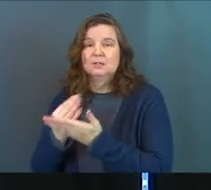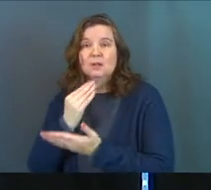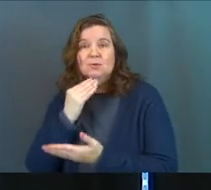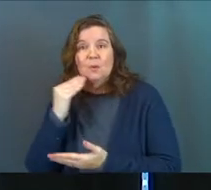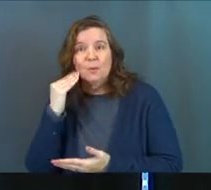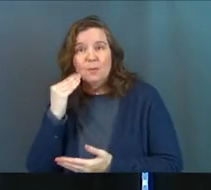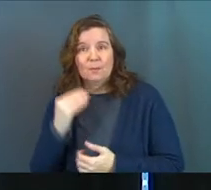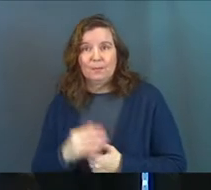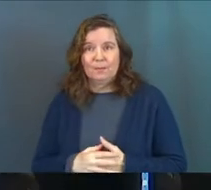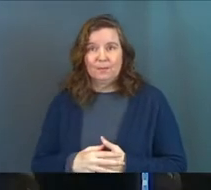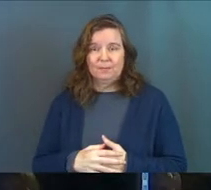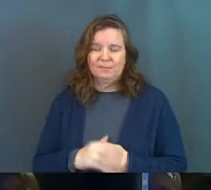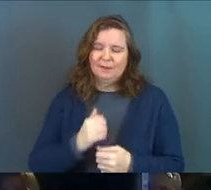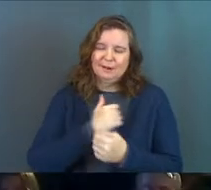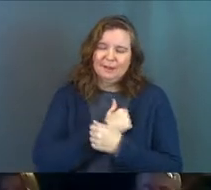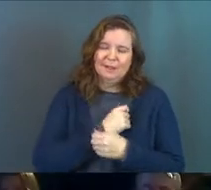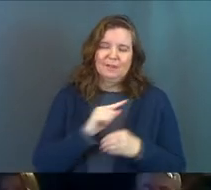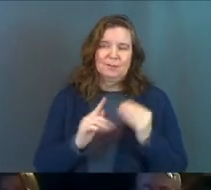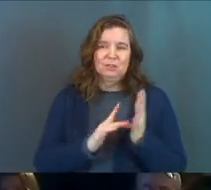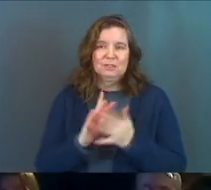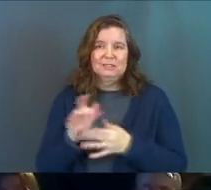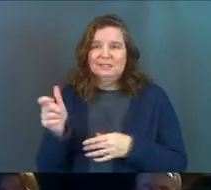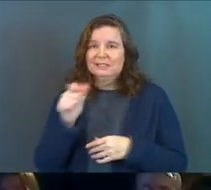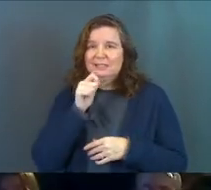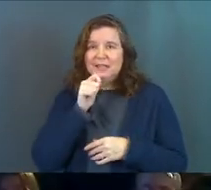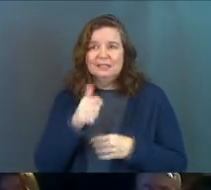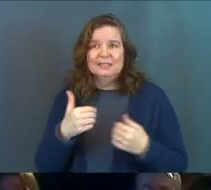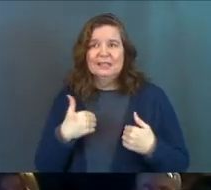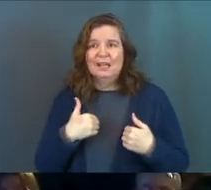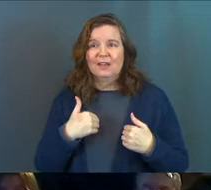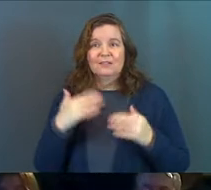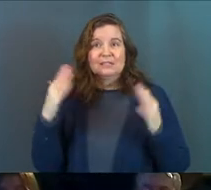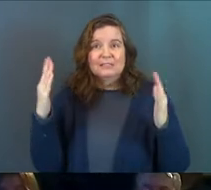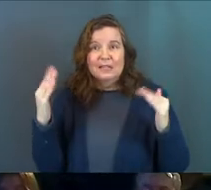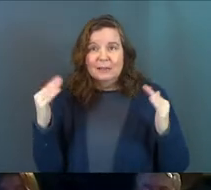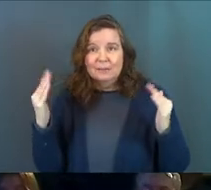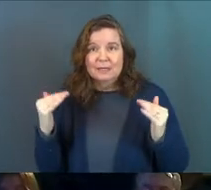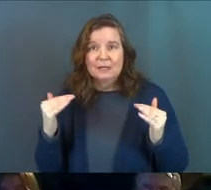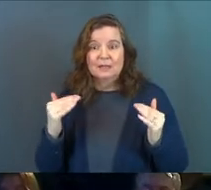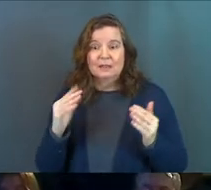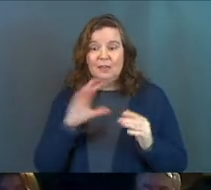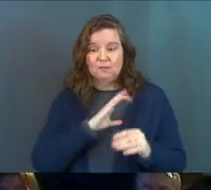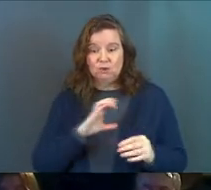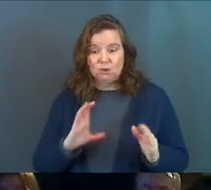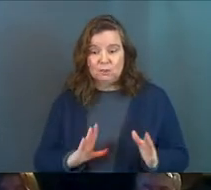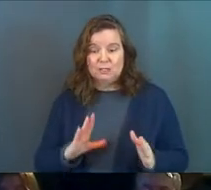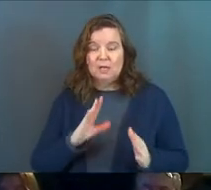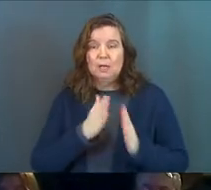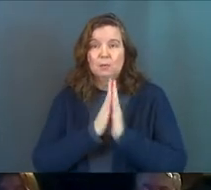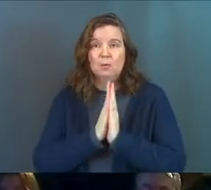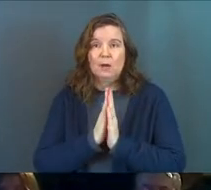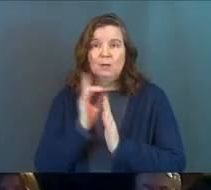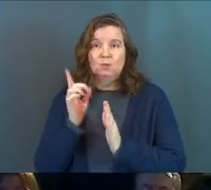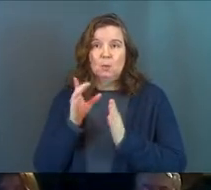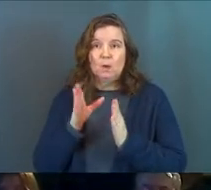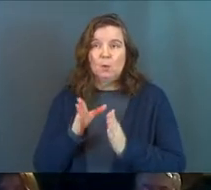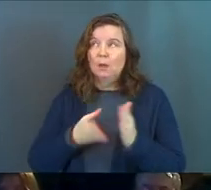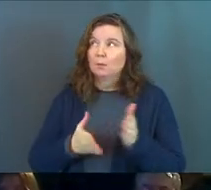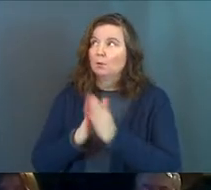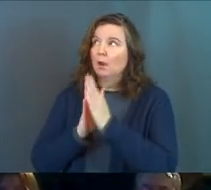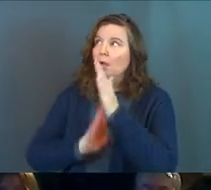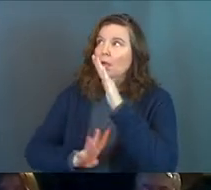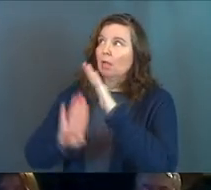home. I love that about Jesus. See, he does not have this expectation that for Christians, prayer is a one-way